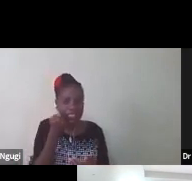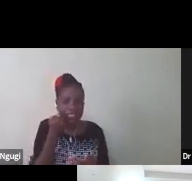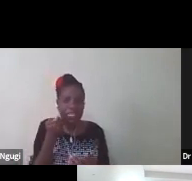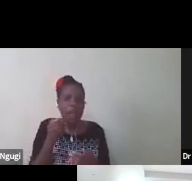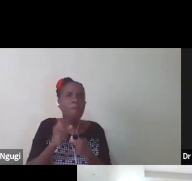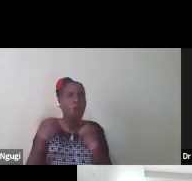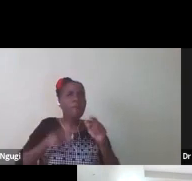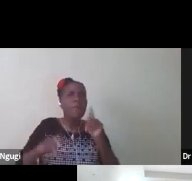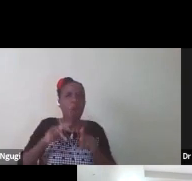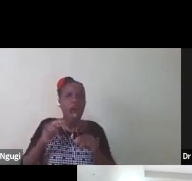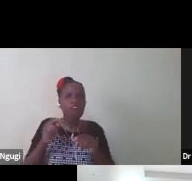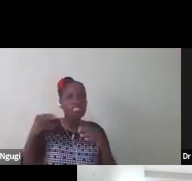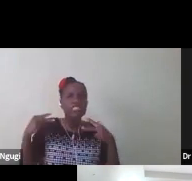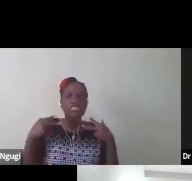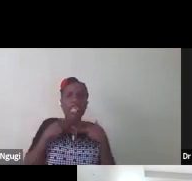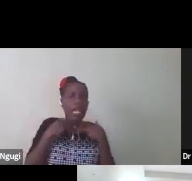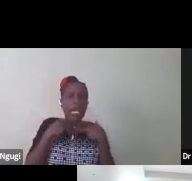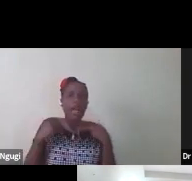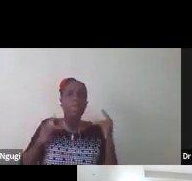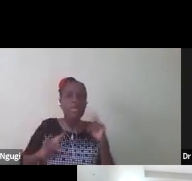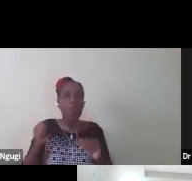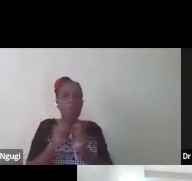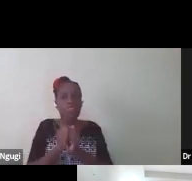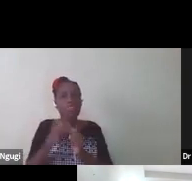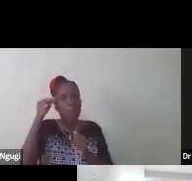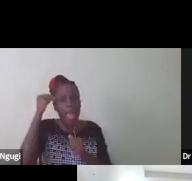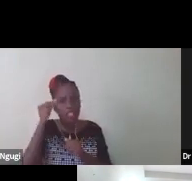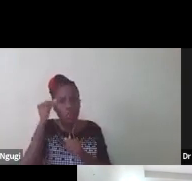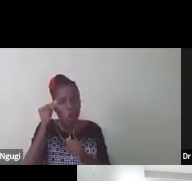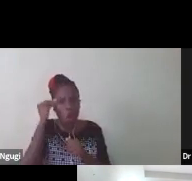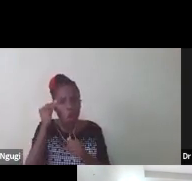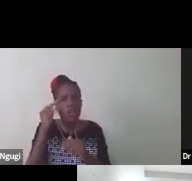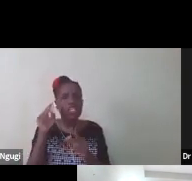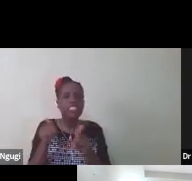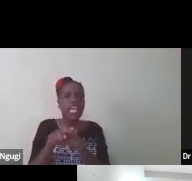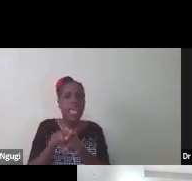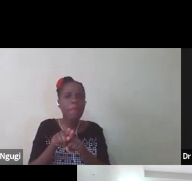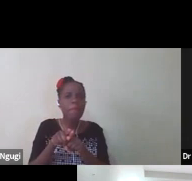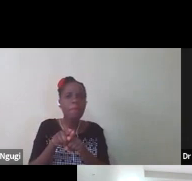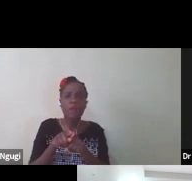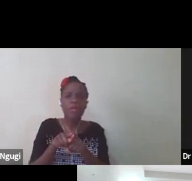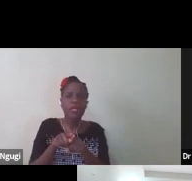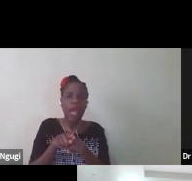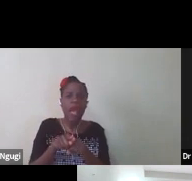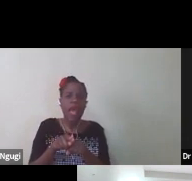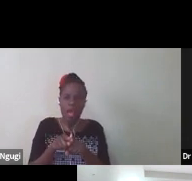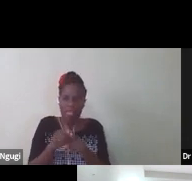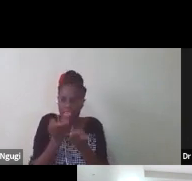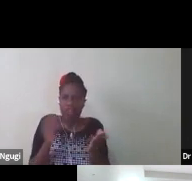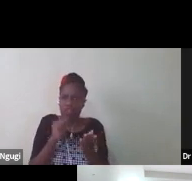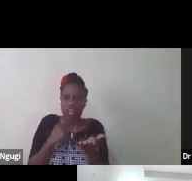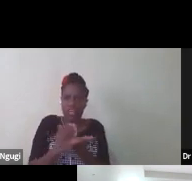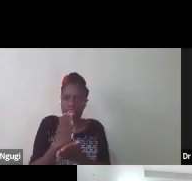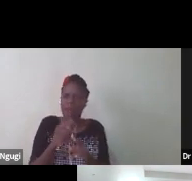inbuilt beliefs about the rights of people with mental disorders. Even people with mental disorders have rights. And